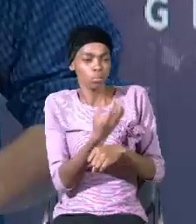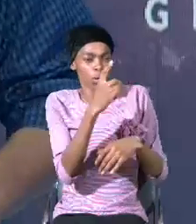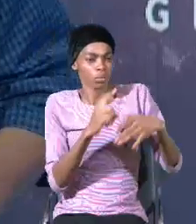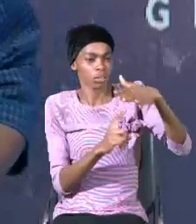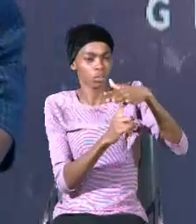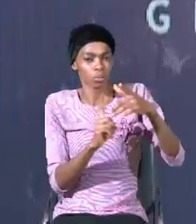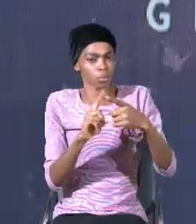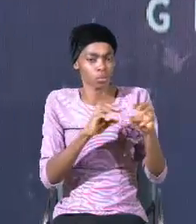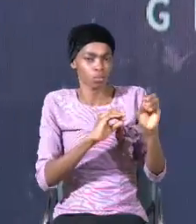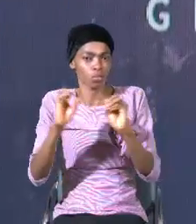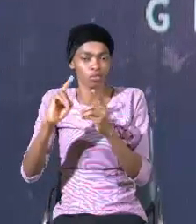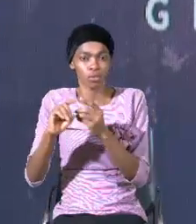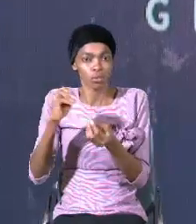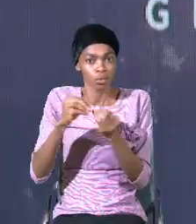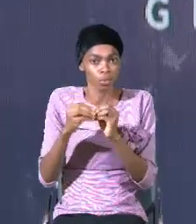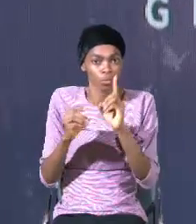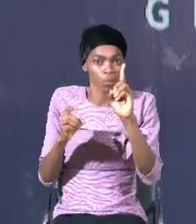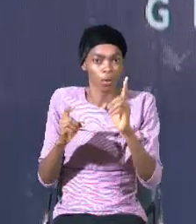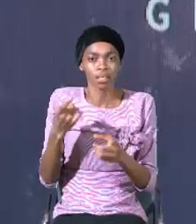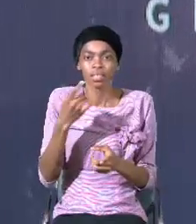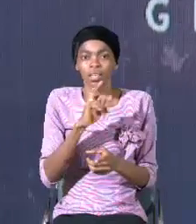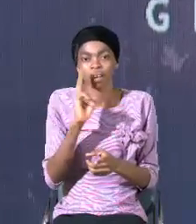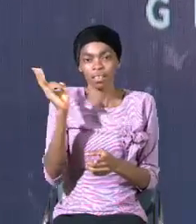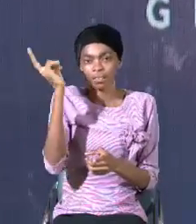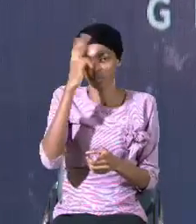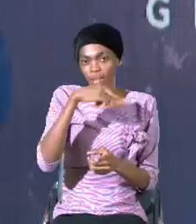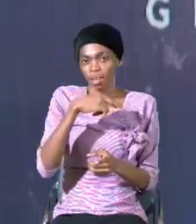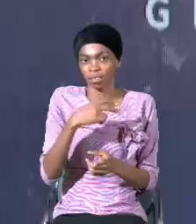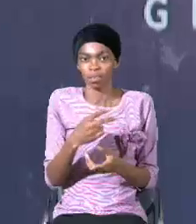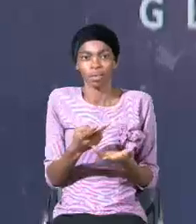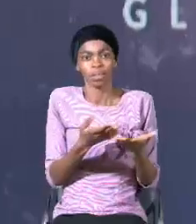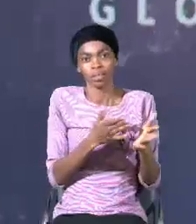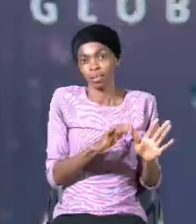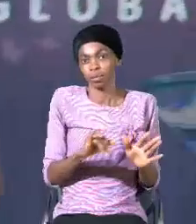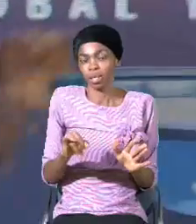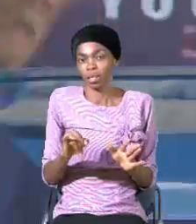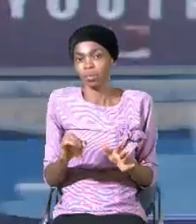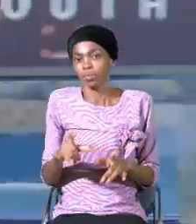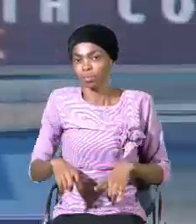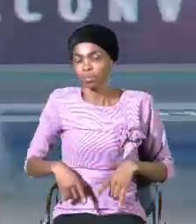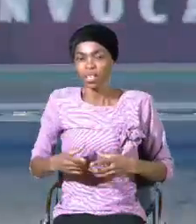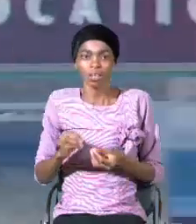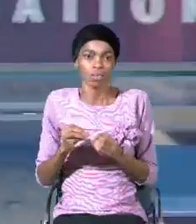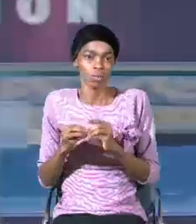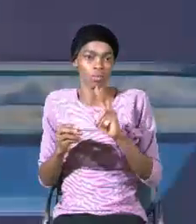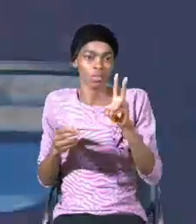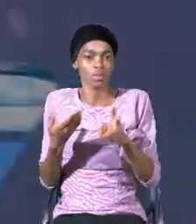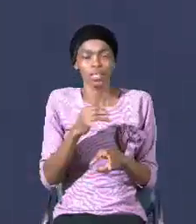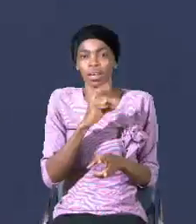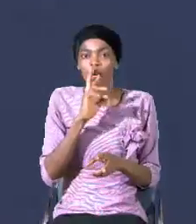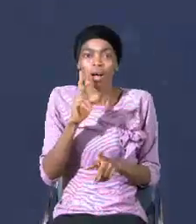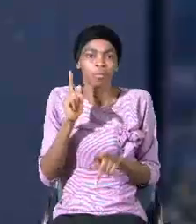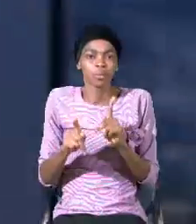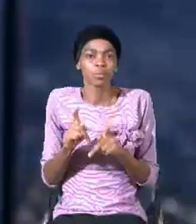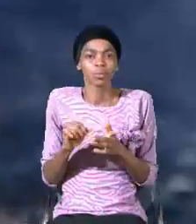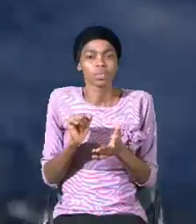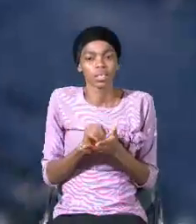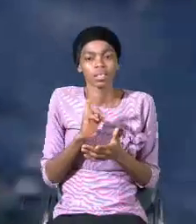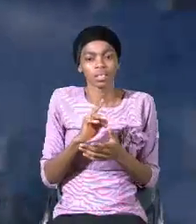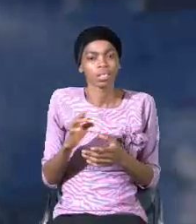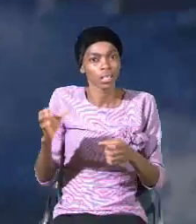number one, the passive, deadened life. Number two, there are people, they get to